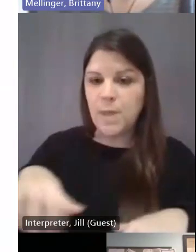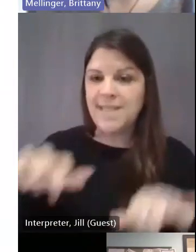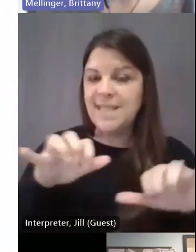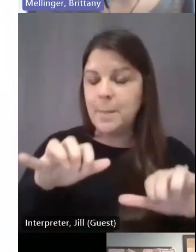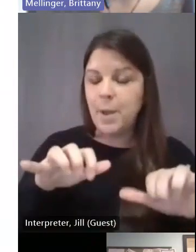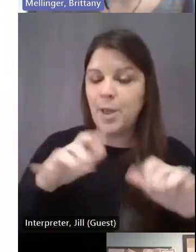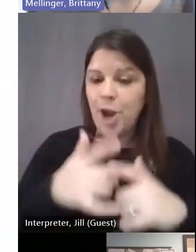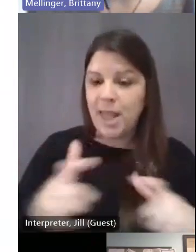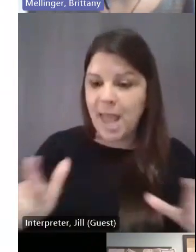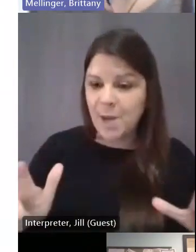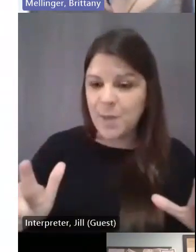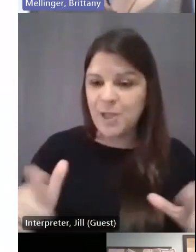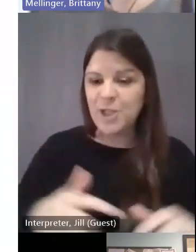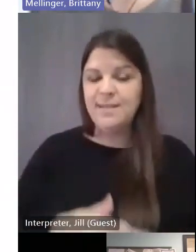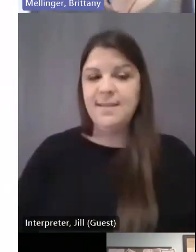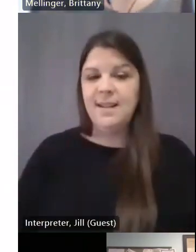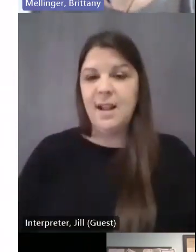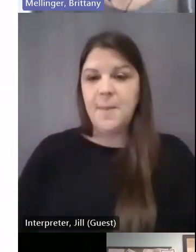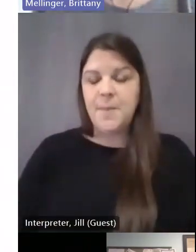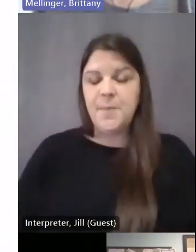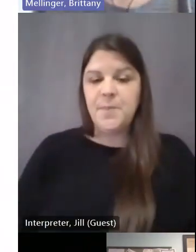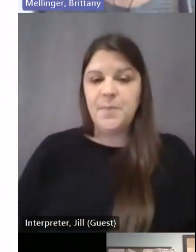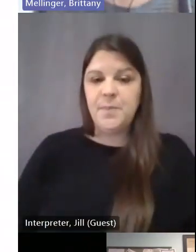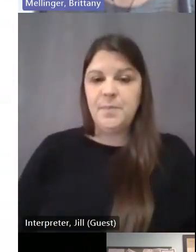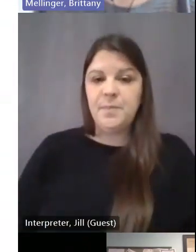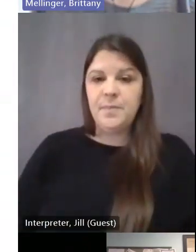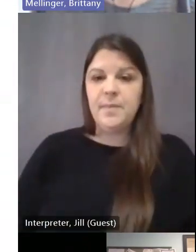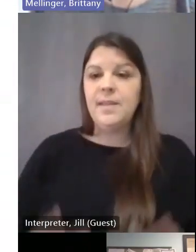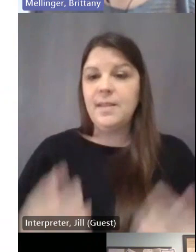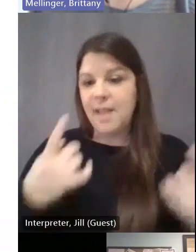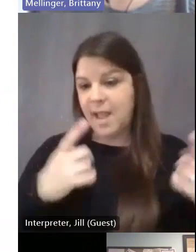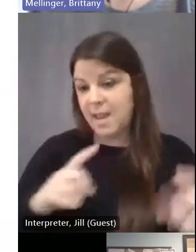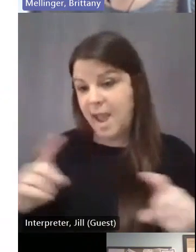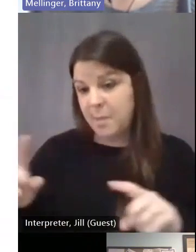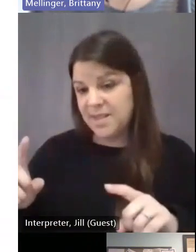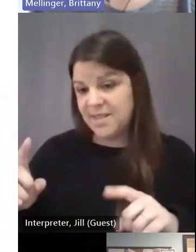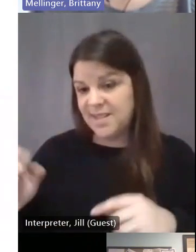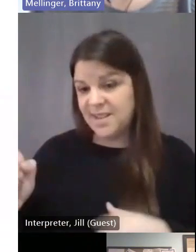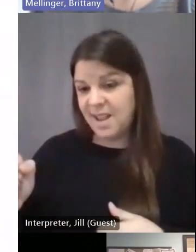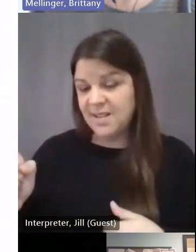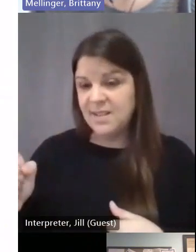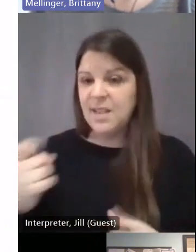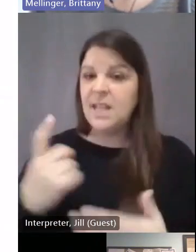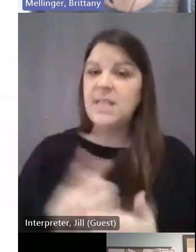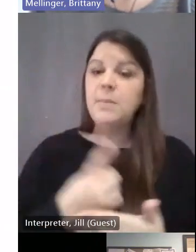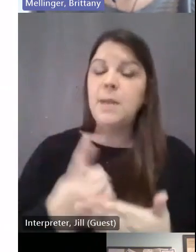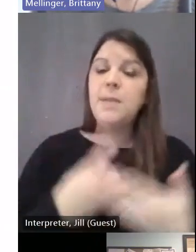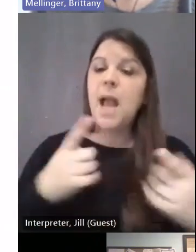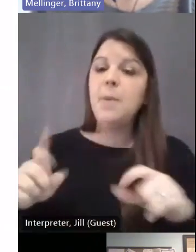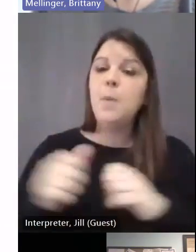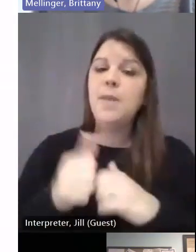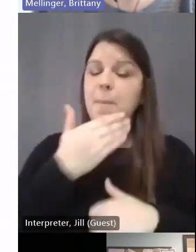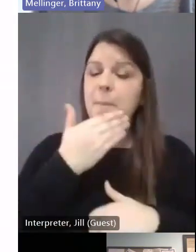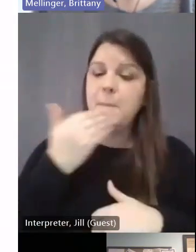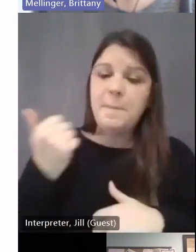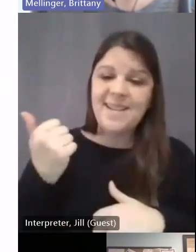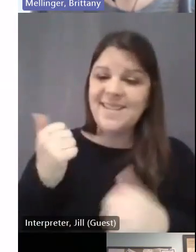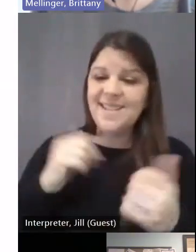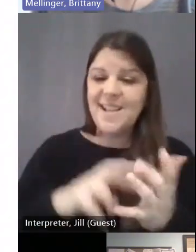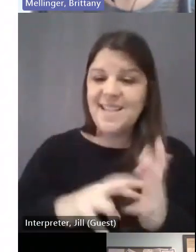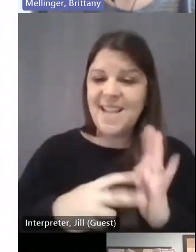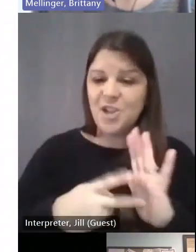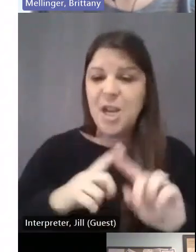language or ethnicity. It does still happen. And it can sometimes happen with the best of intentions, but it's